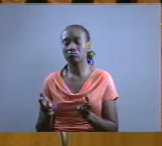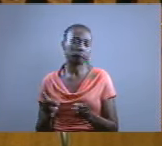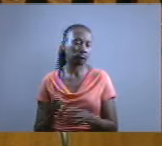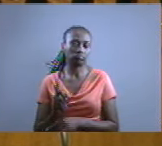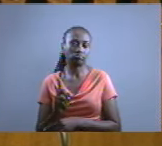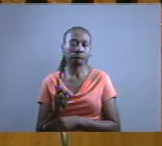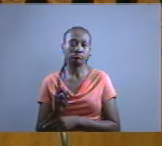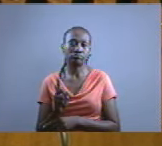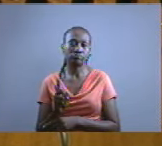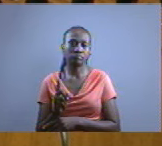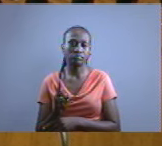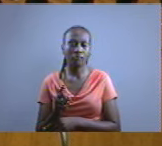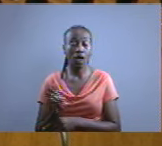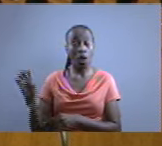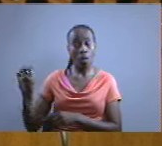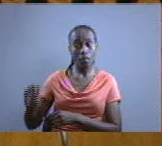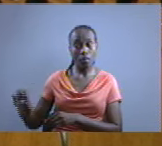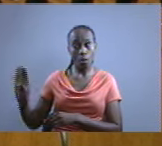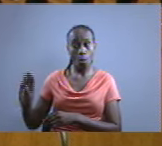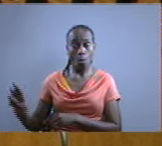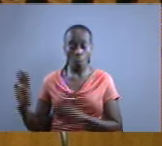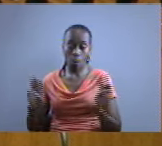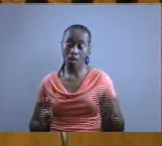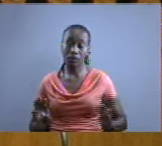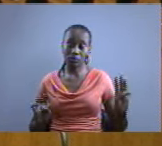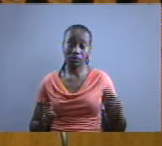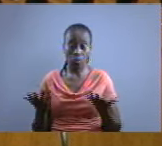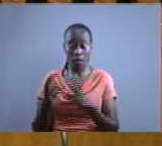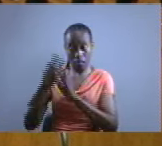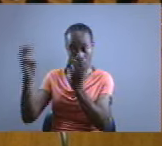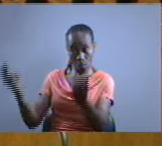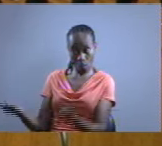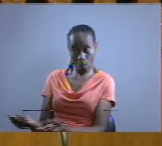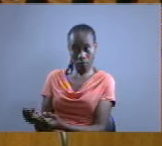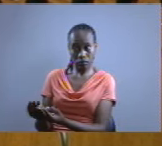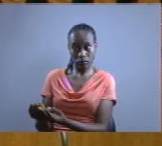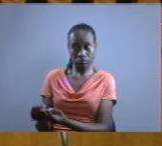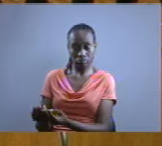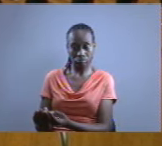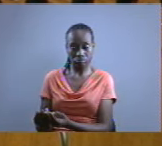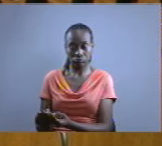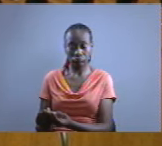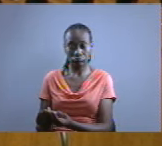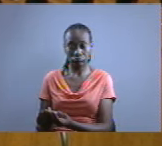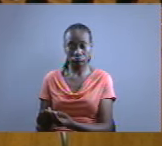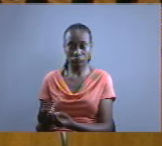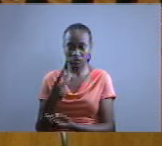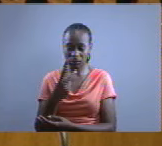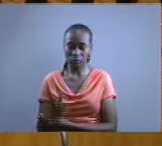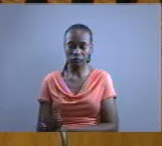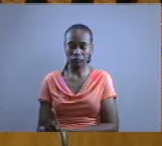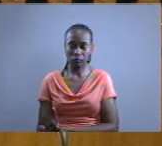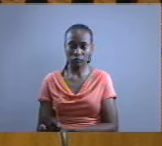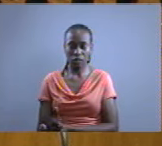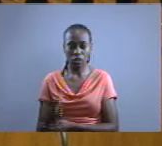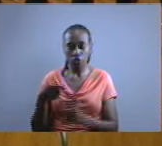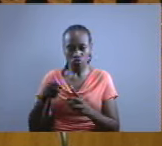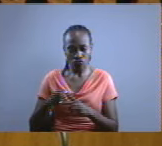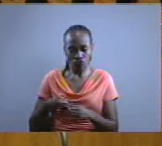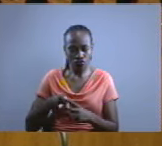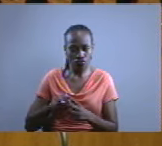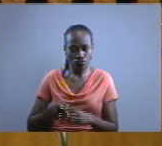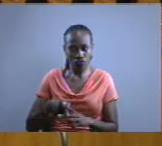is among the worst in the world. It is even more disturbing that the instruments agreed